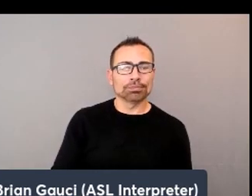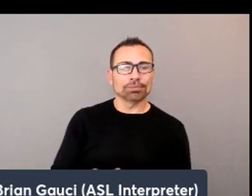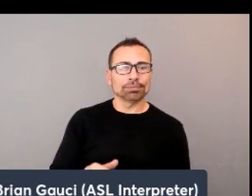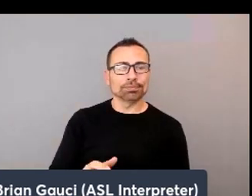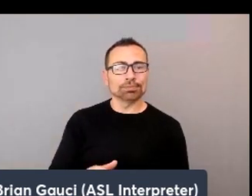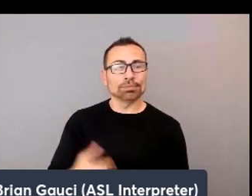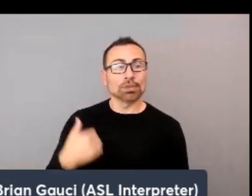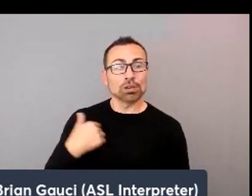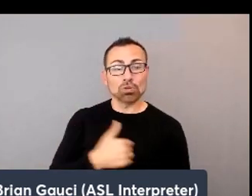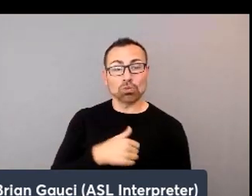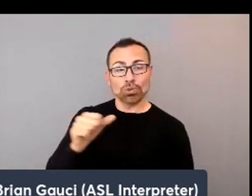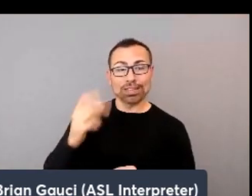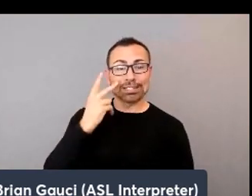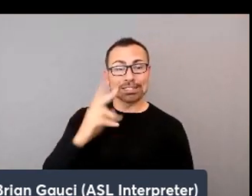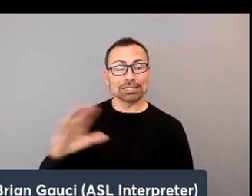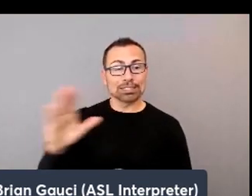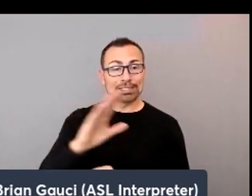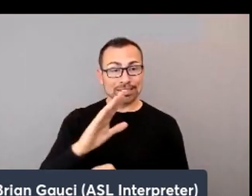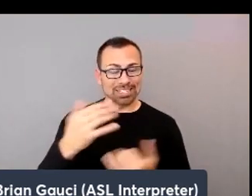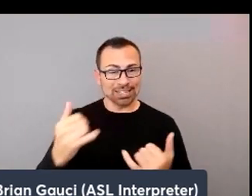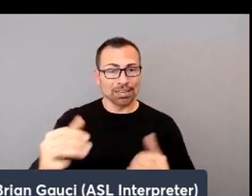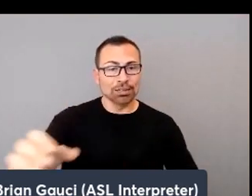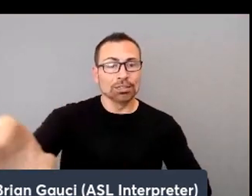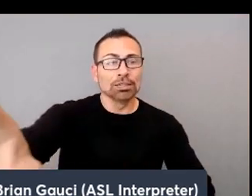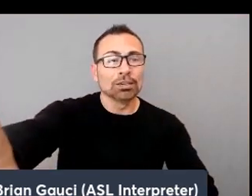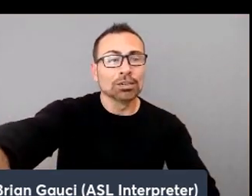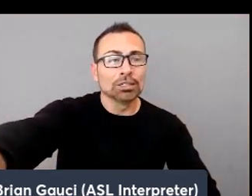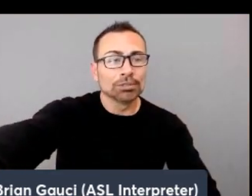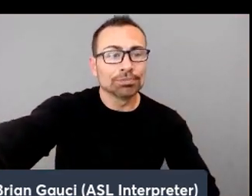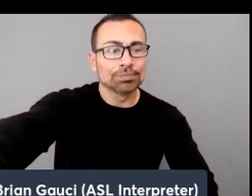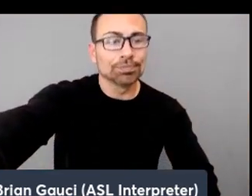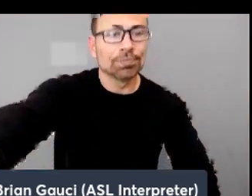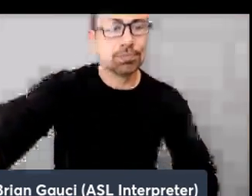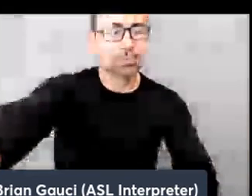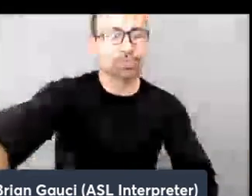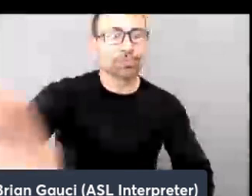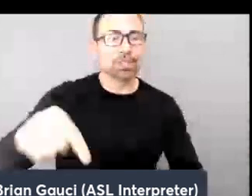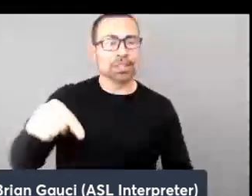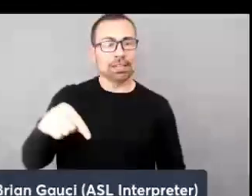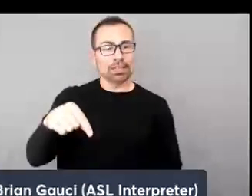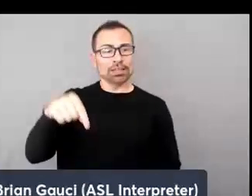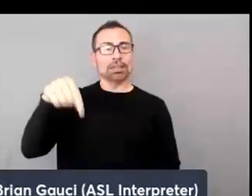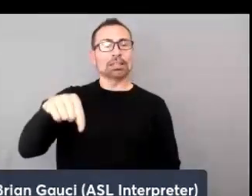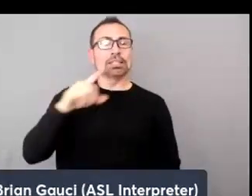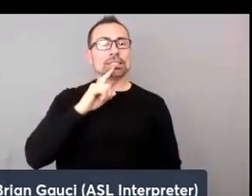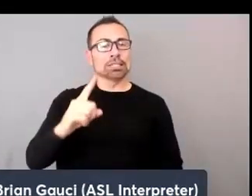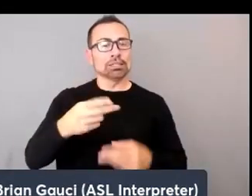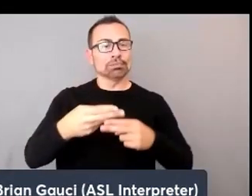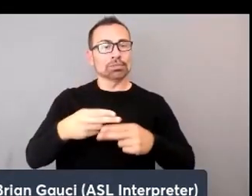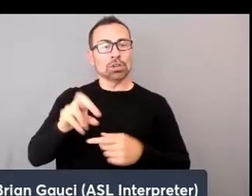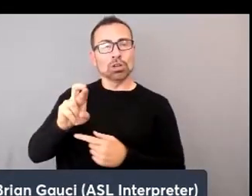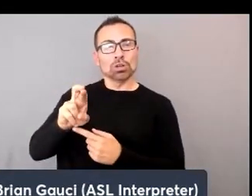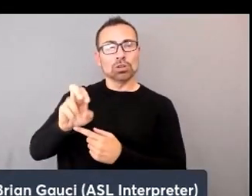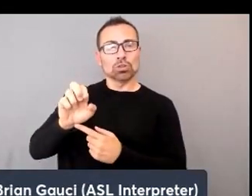the documentation of Replicator. So here you are going to find in this